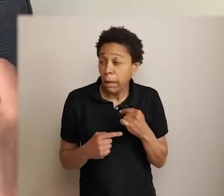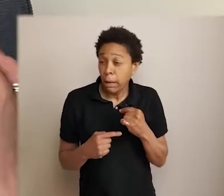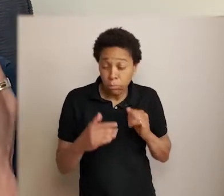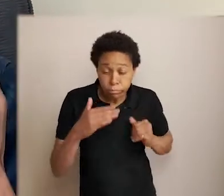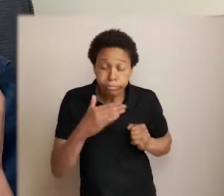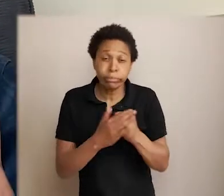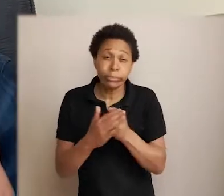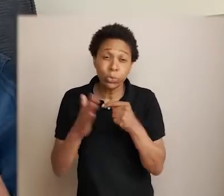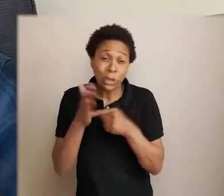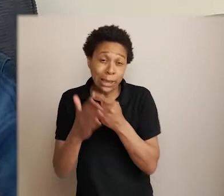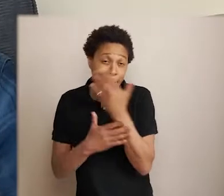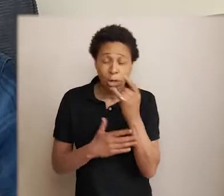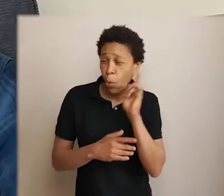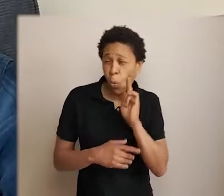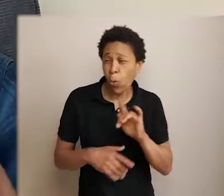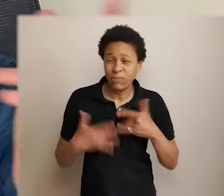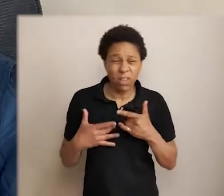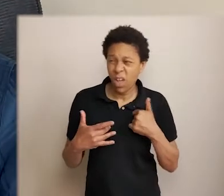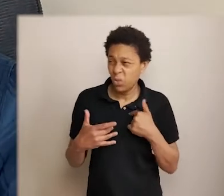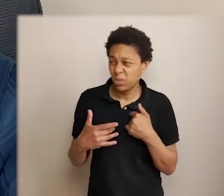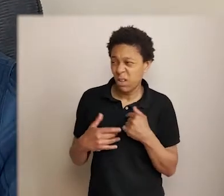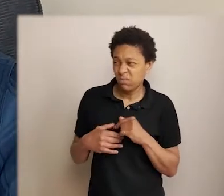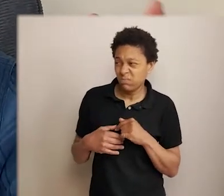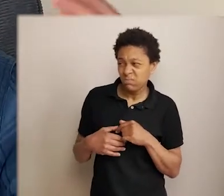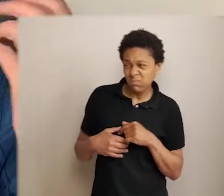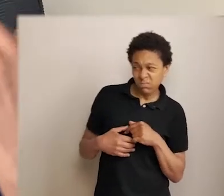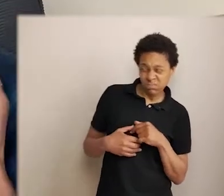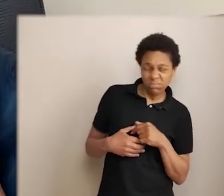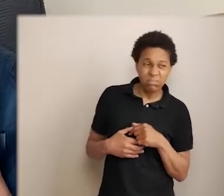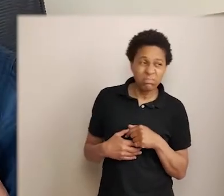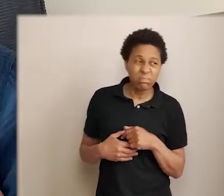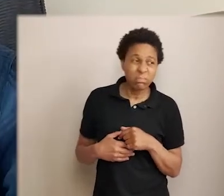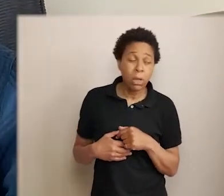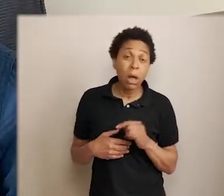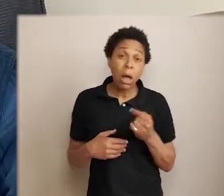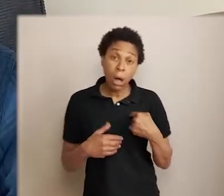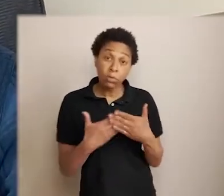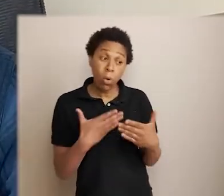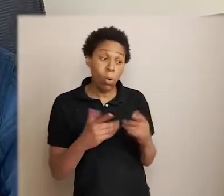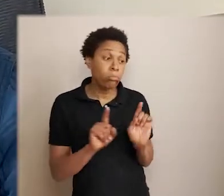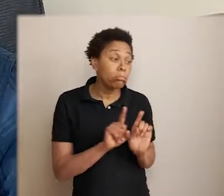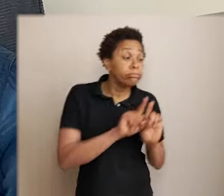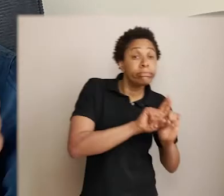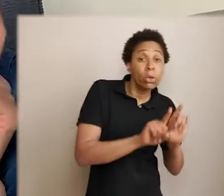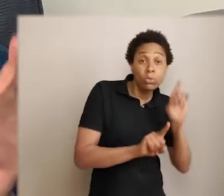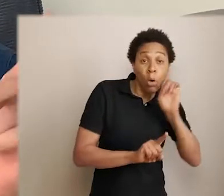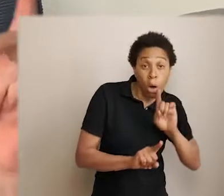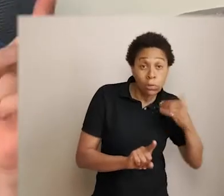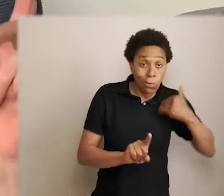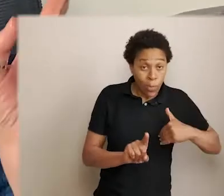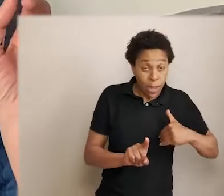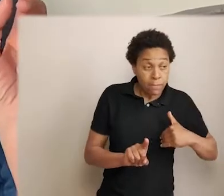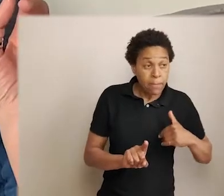in. I was always close emotionally to other girls and women, but thought nothing of it. I conformed to